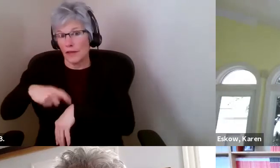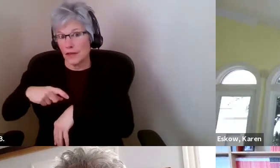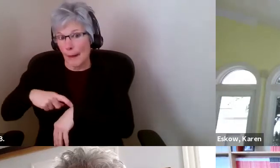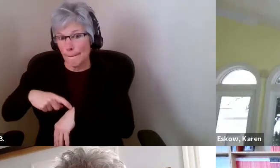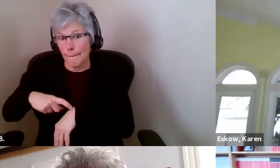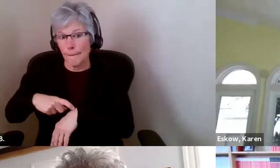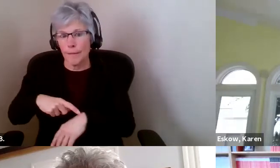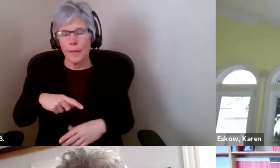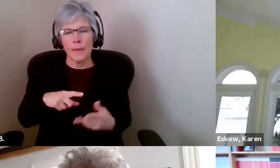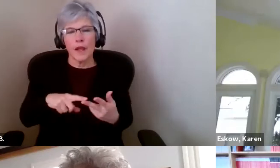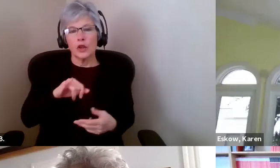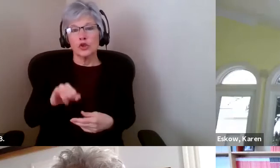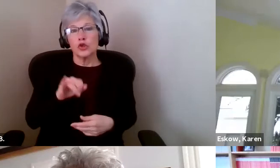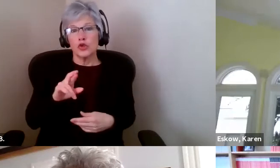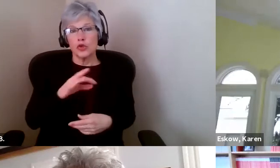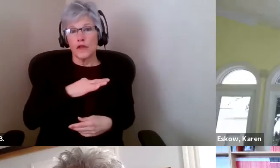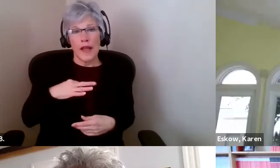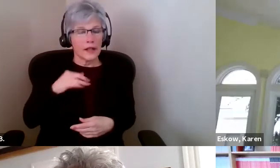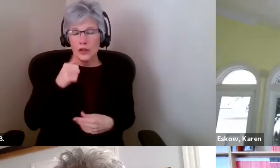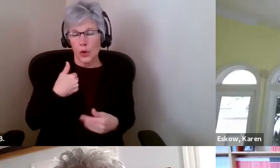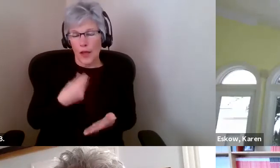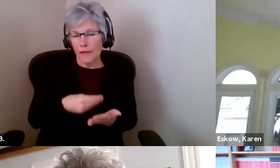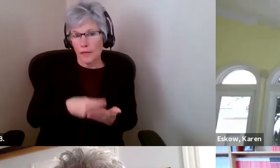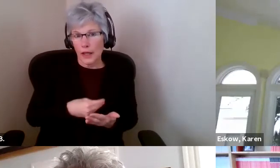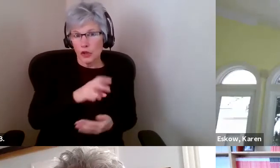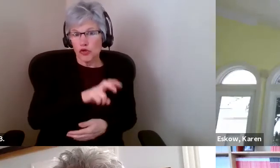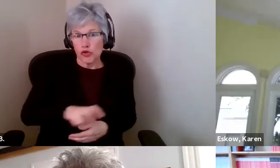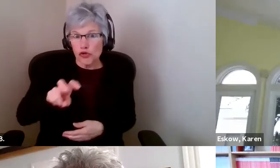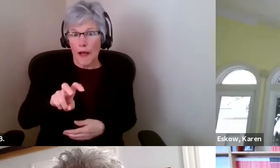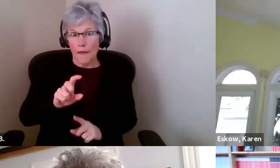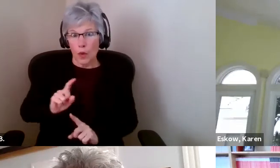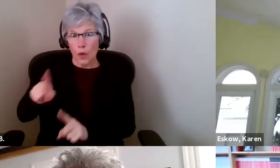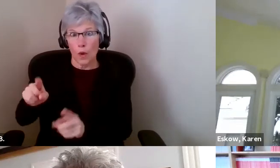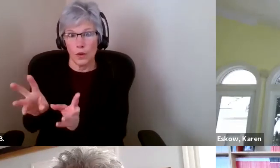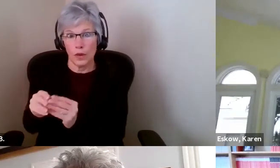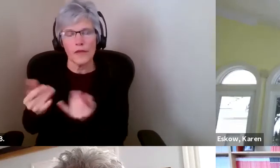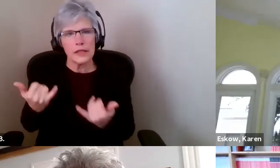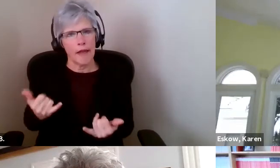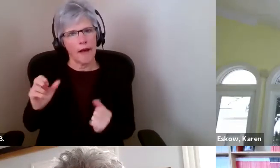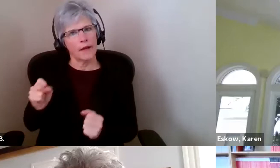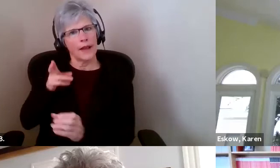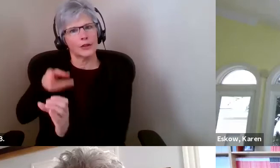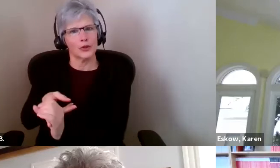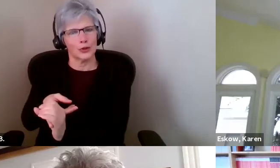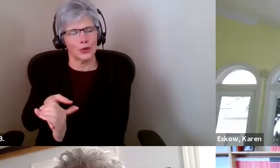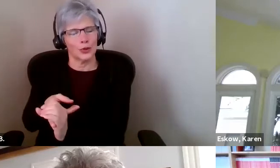who don't have money to travel to conferences. And that has been an inclusive, to me,